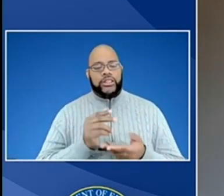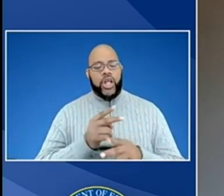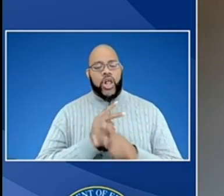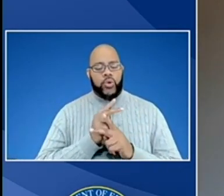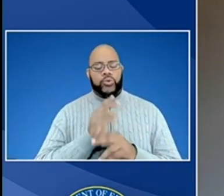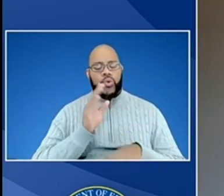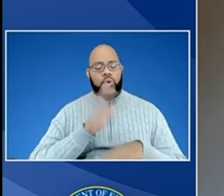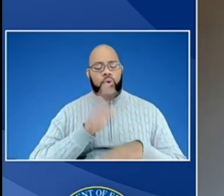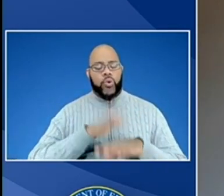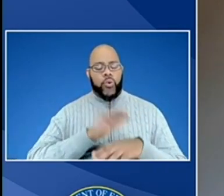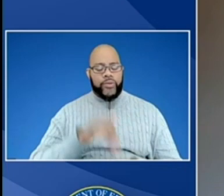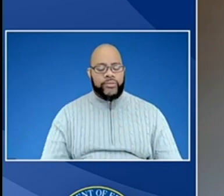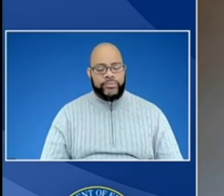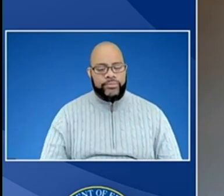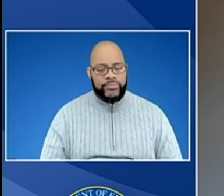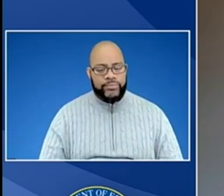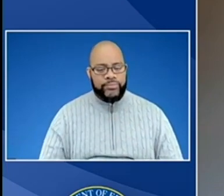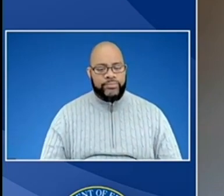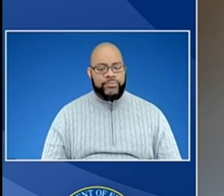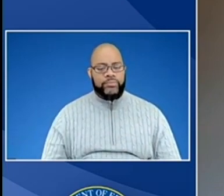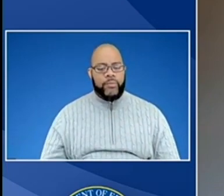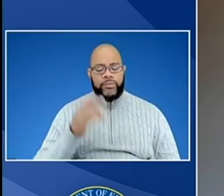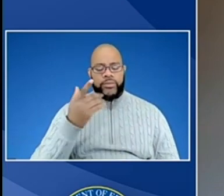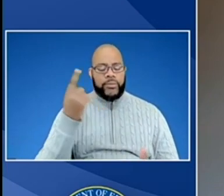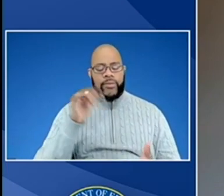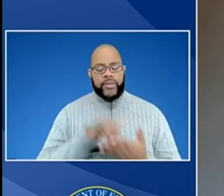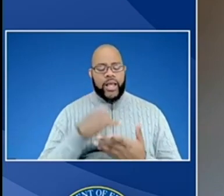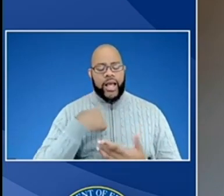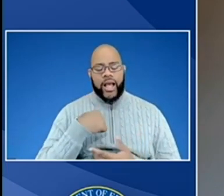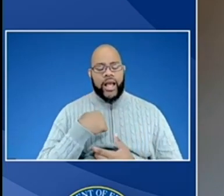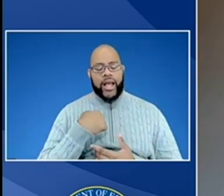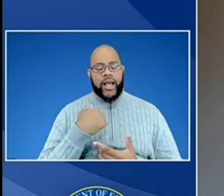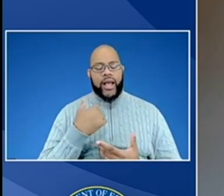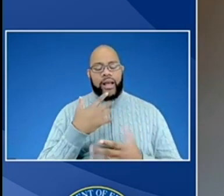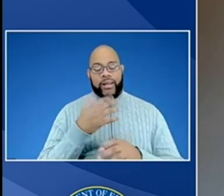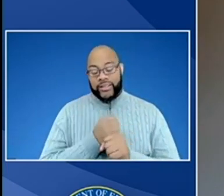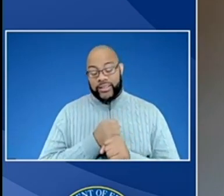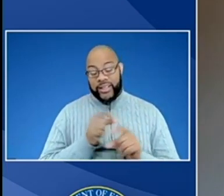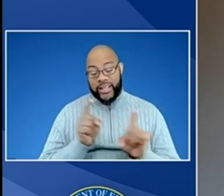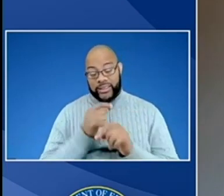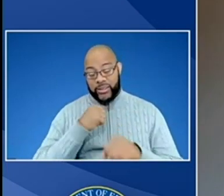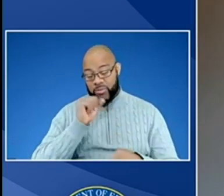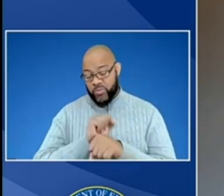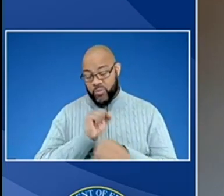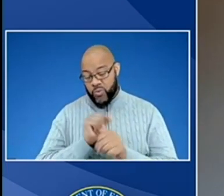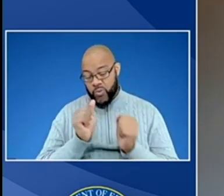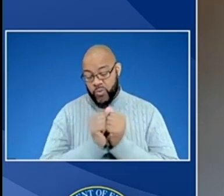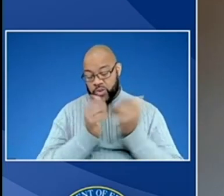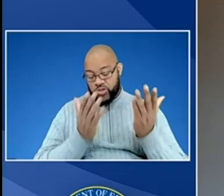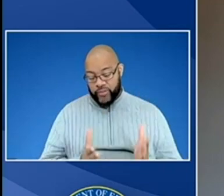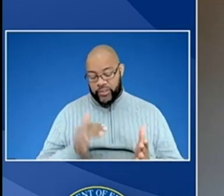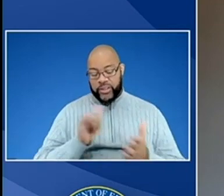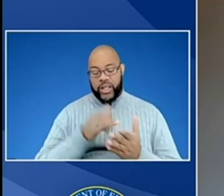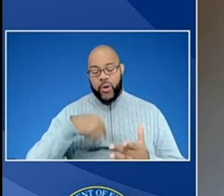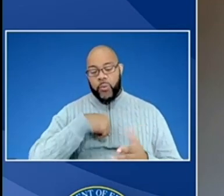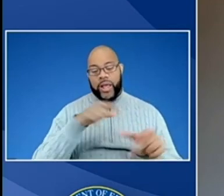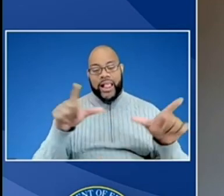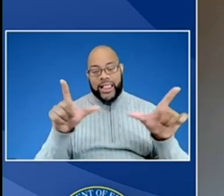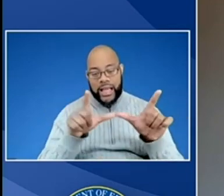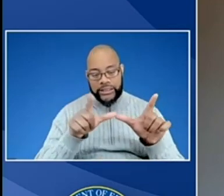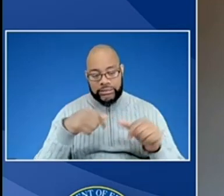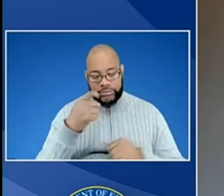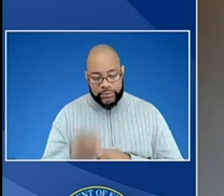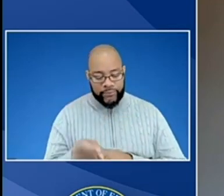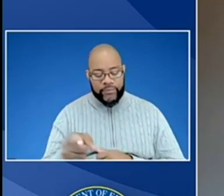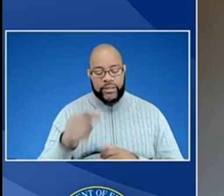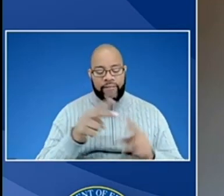their caseload, because something that I kind of am getting as I'm working with the servicers that we license is that they're